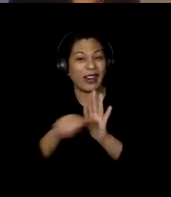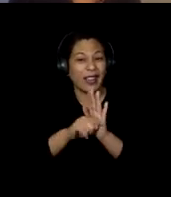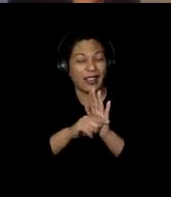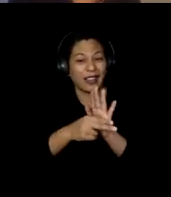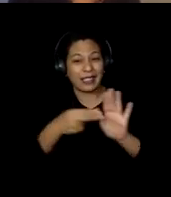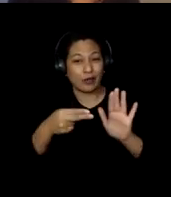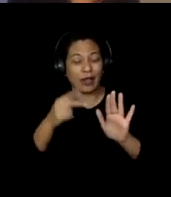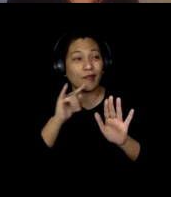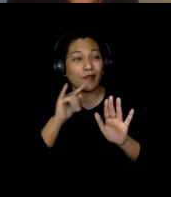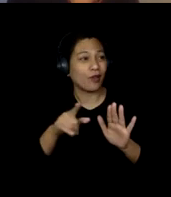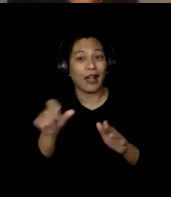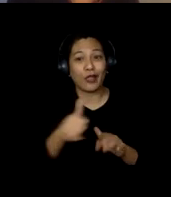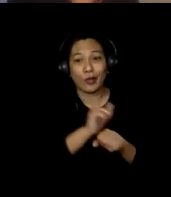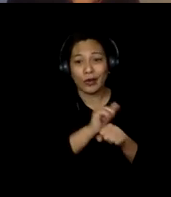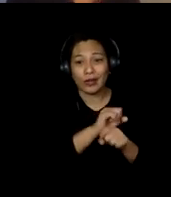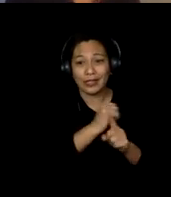situations or policing.